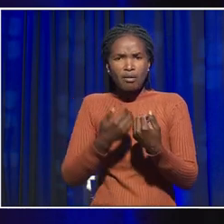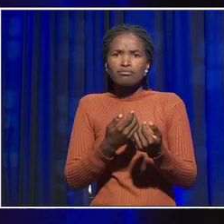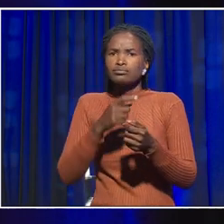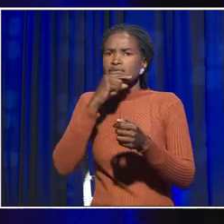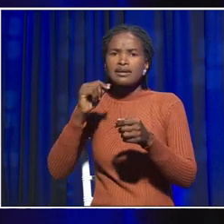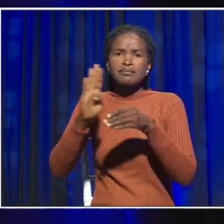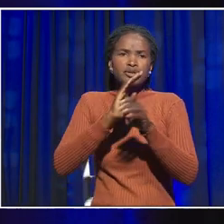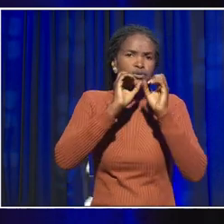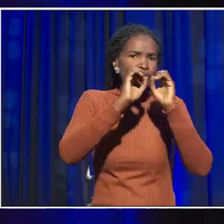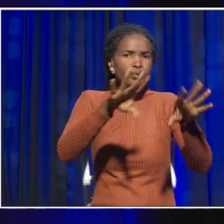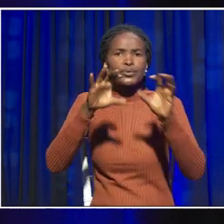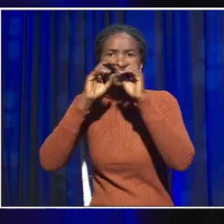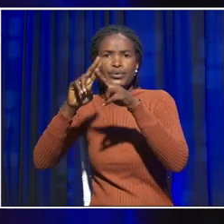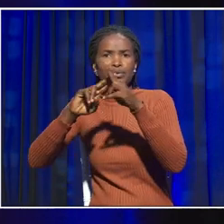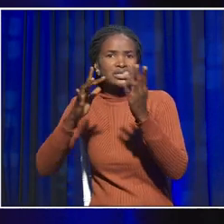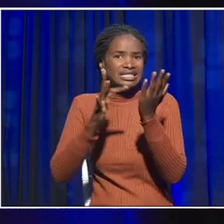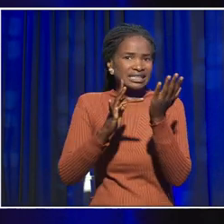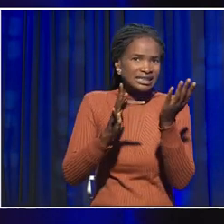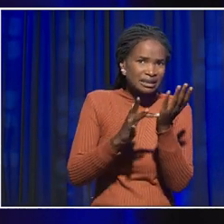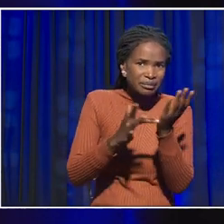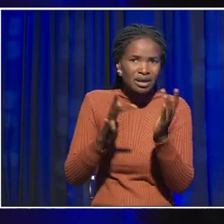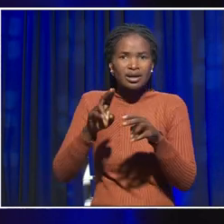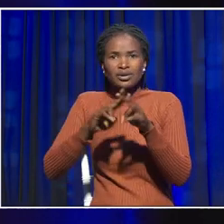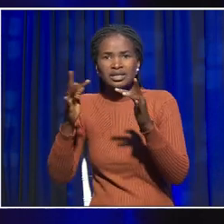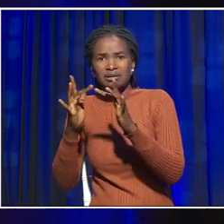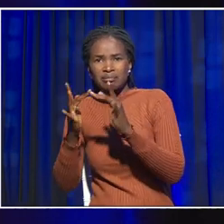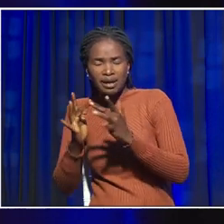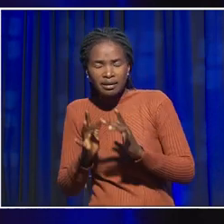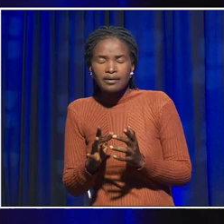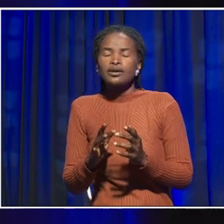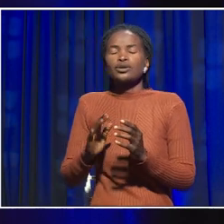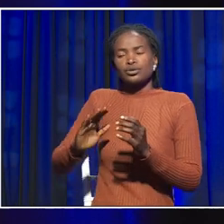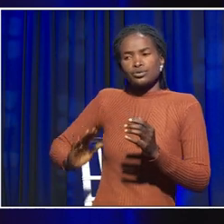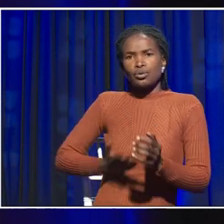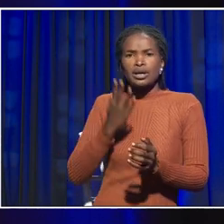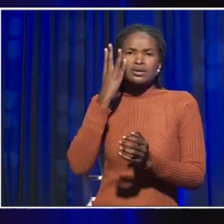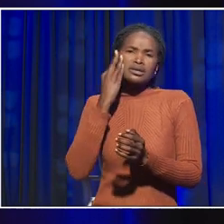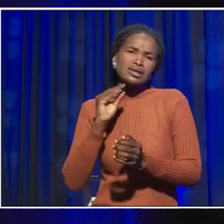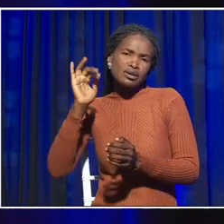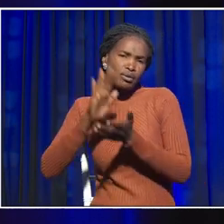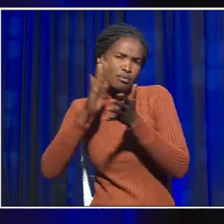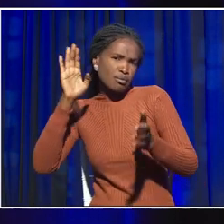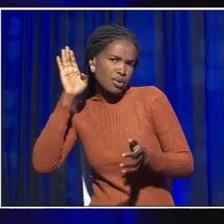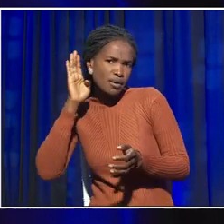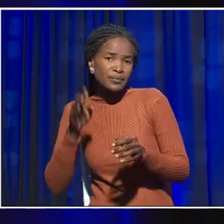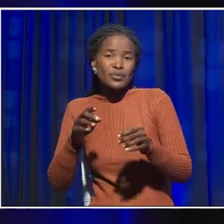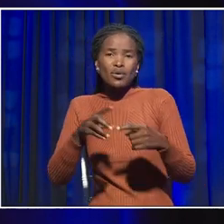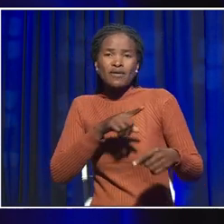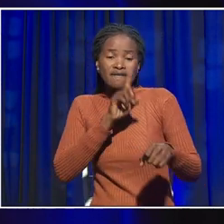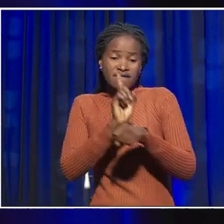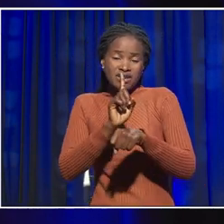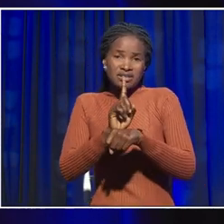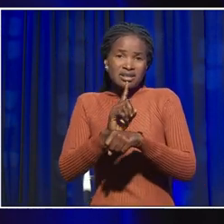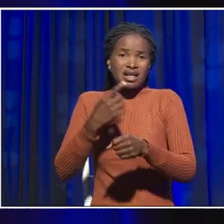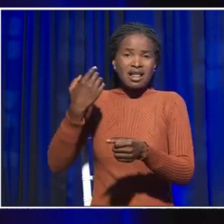And we really would like to share more in your knowledge and your experience, and especially after last week's very